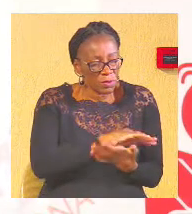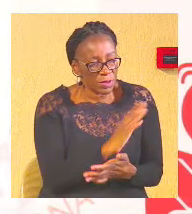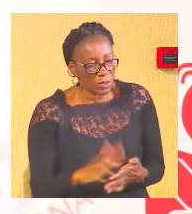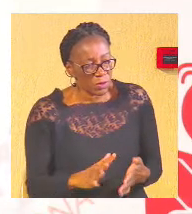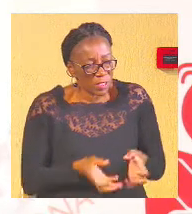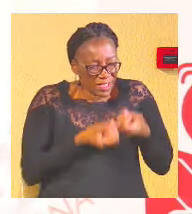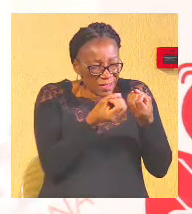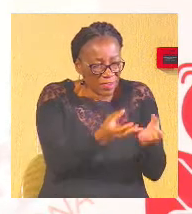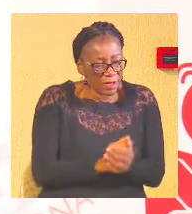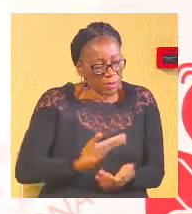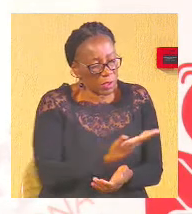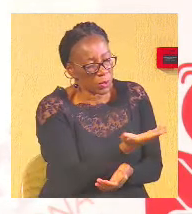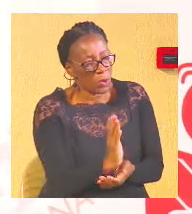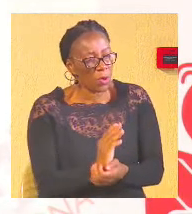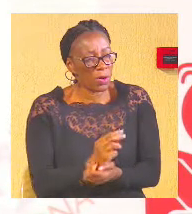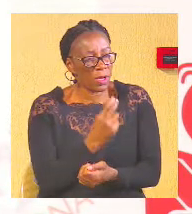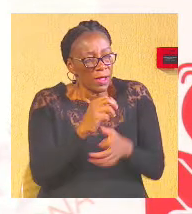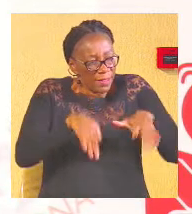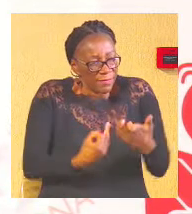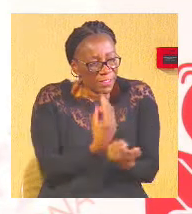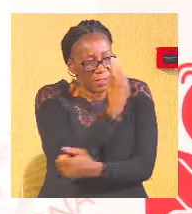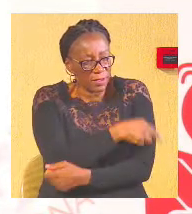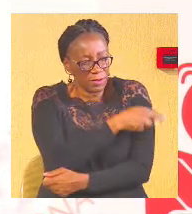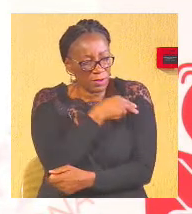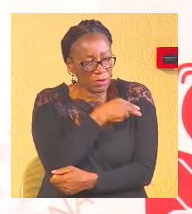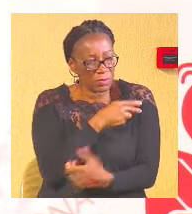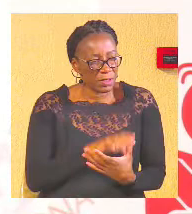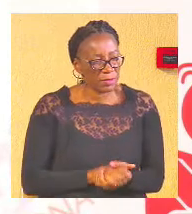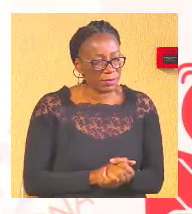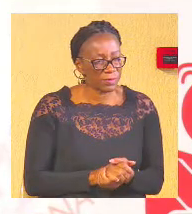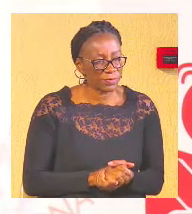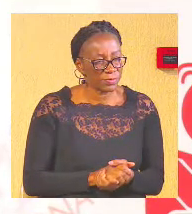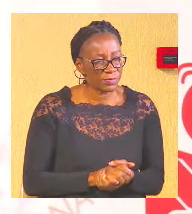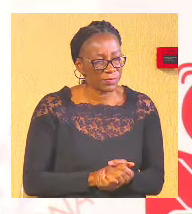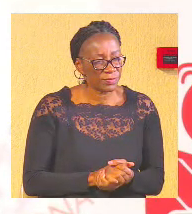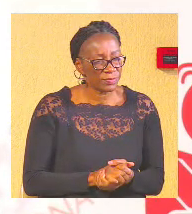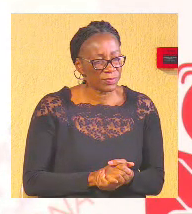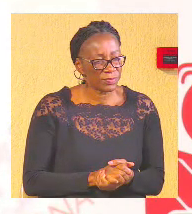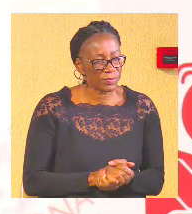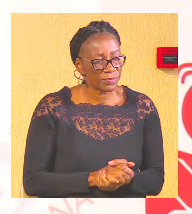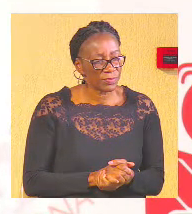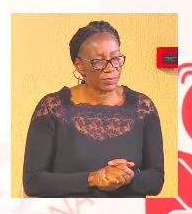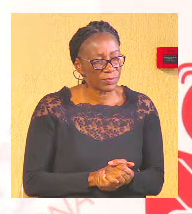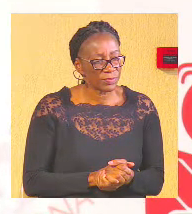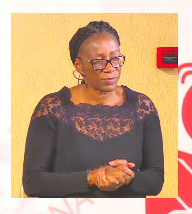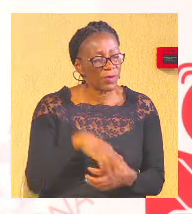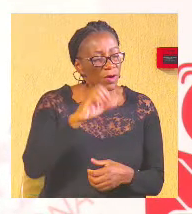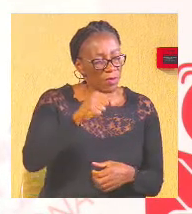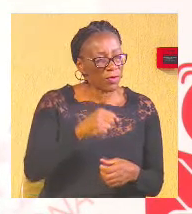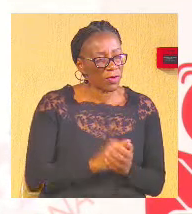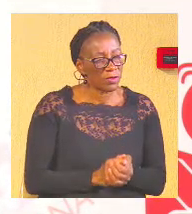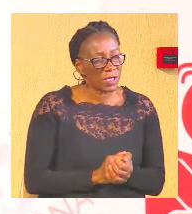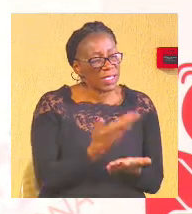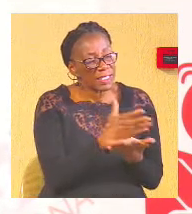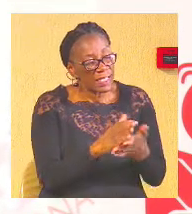facilities. Obviously, there are facilities in local authorities with the new regulation which has been